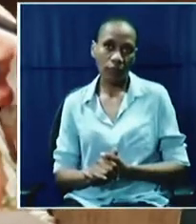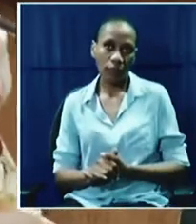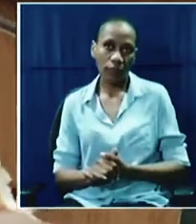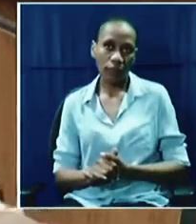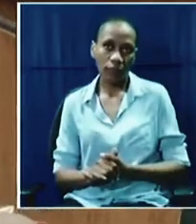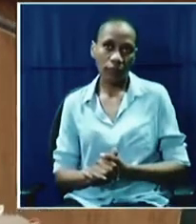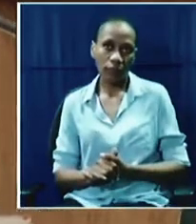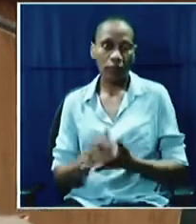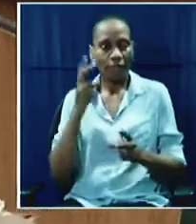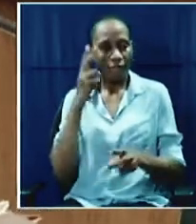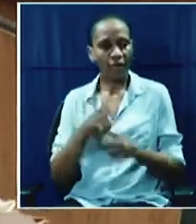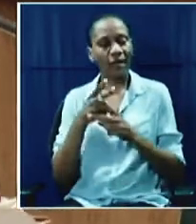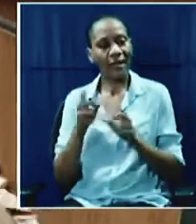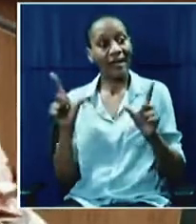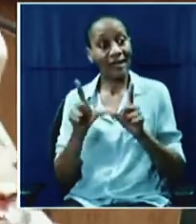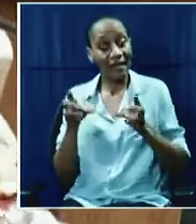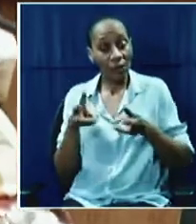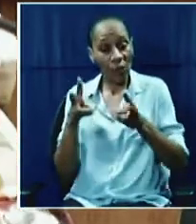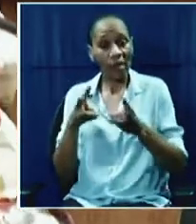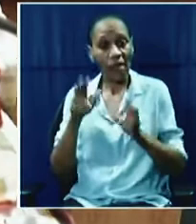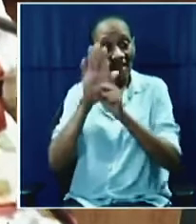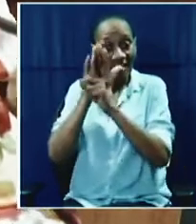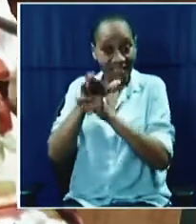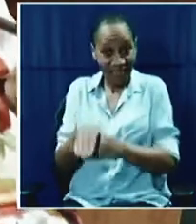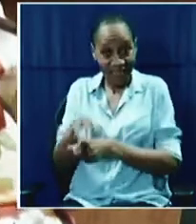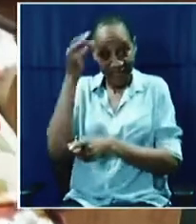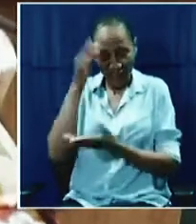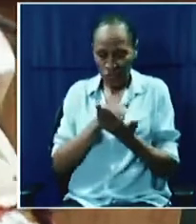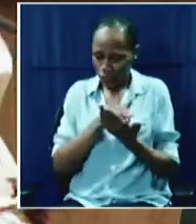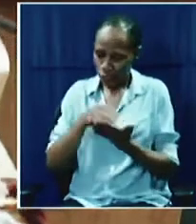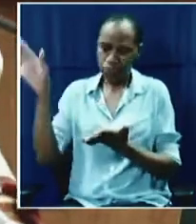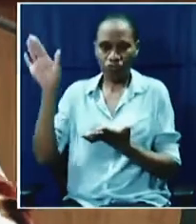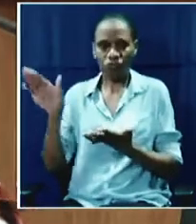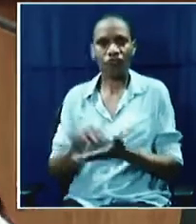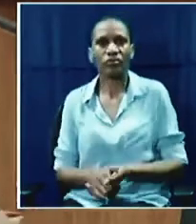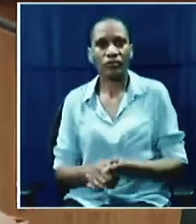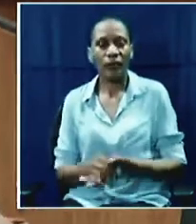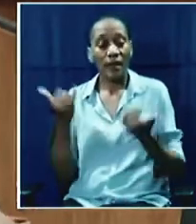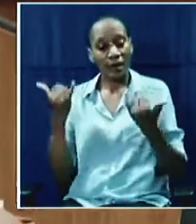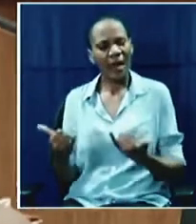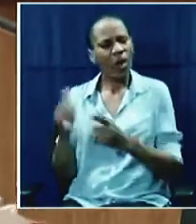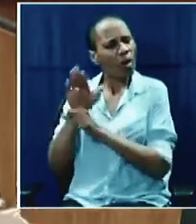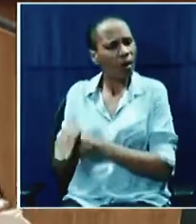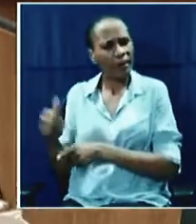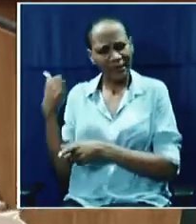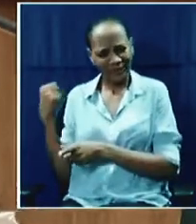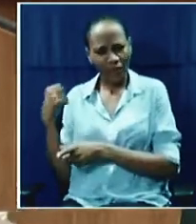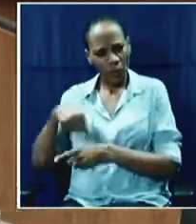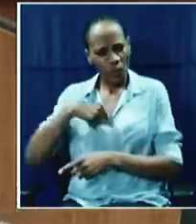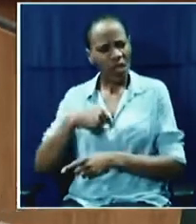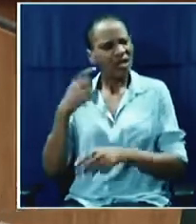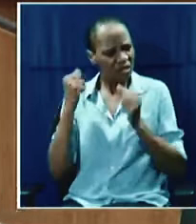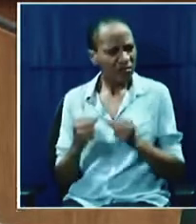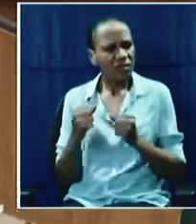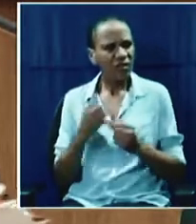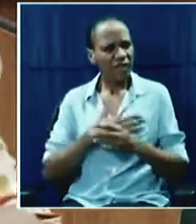legal apartheid, a crime against humanity, its legacy is most felt at the local sphere